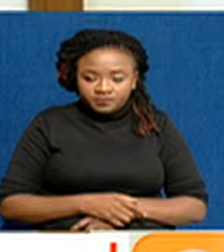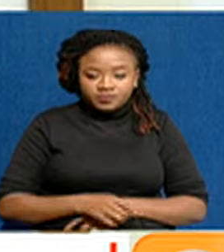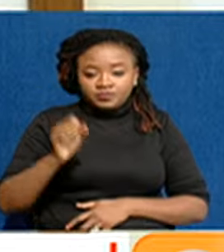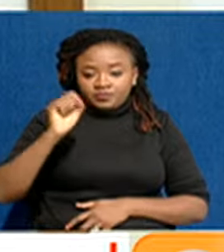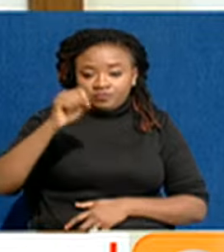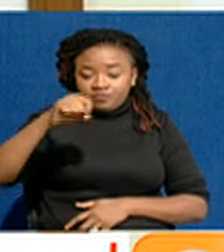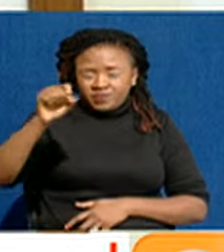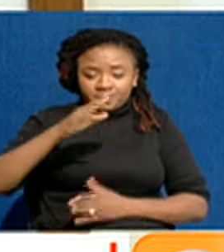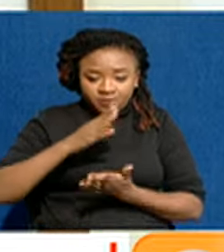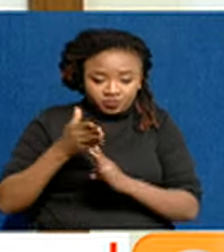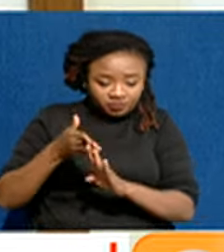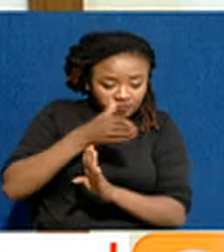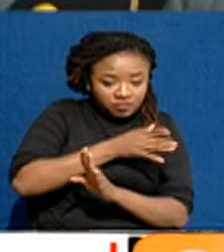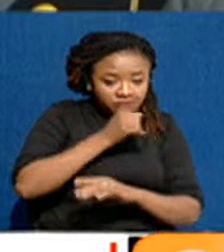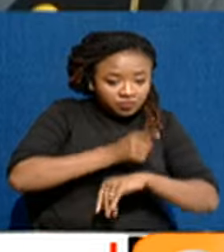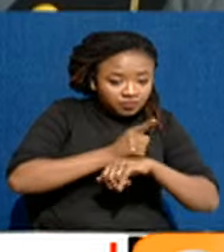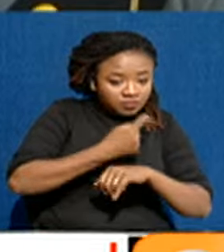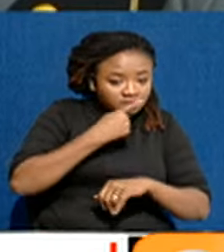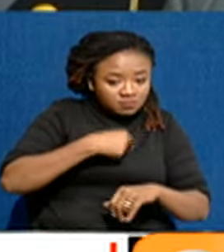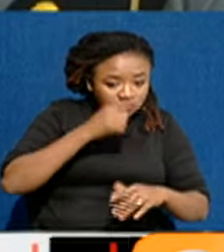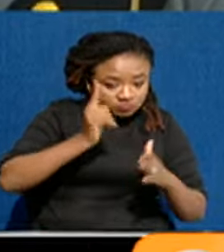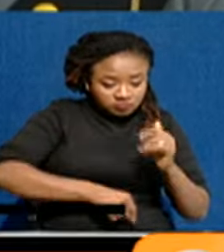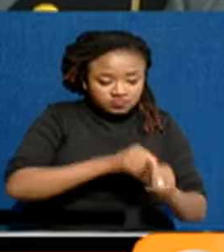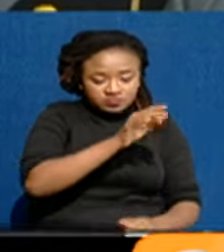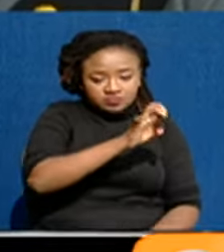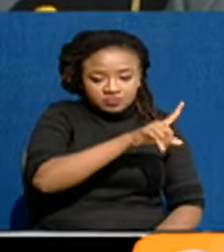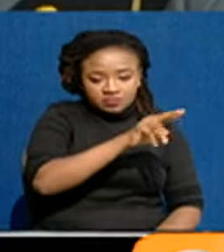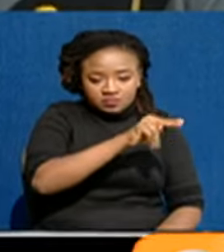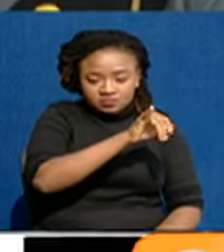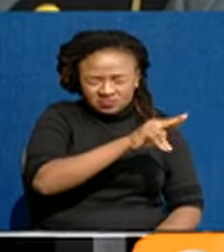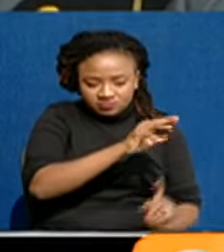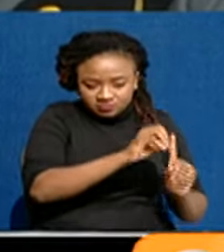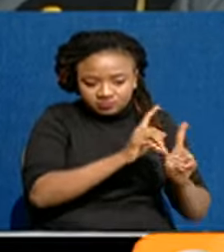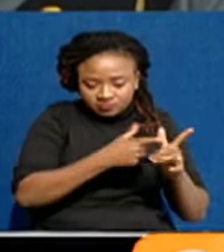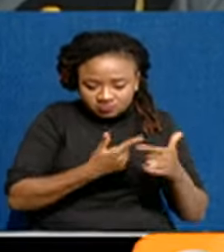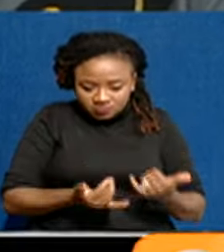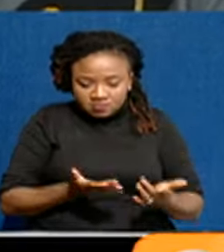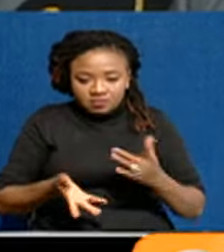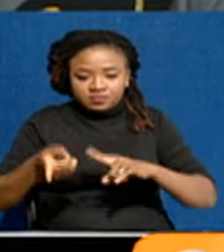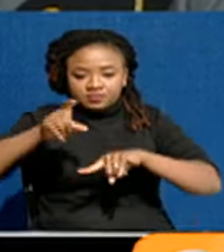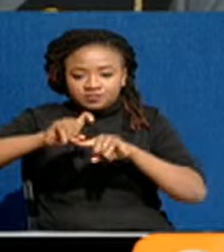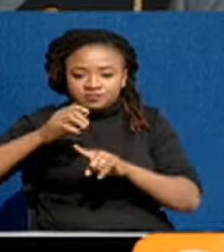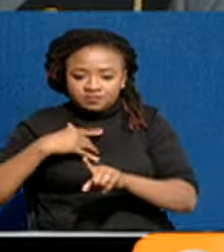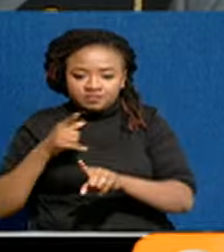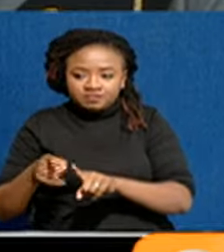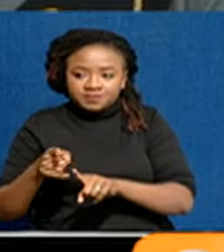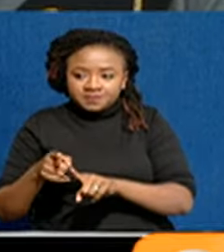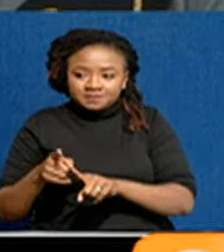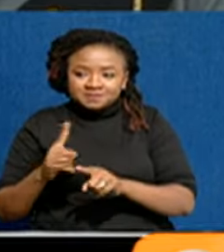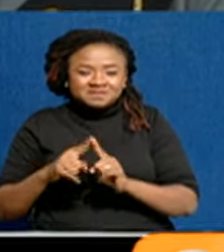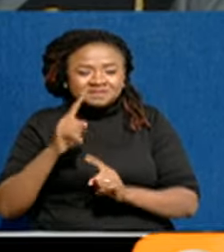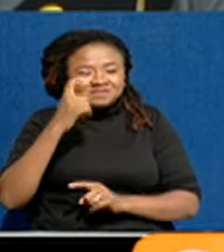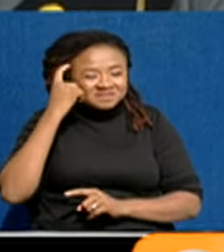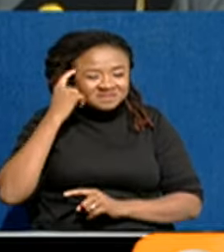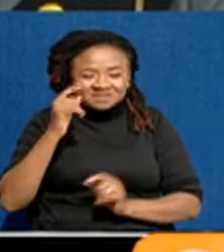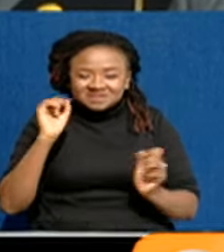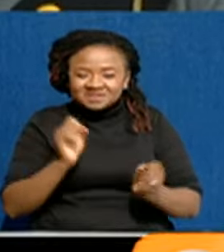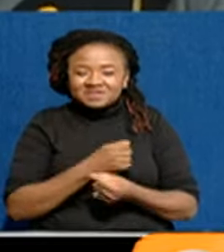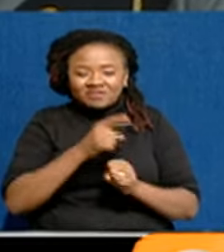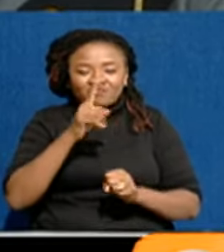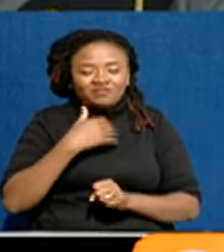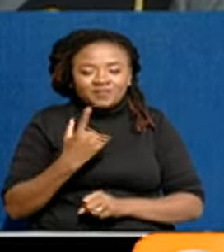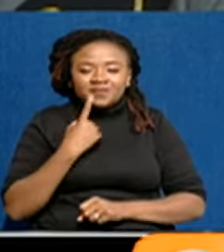as well. Yes, of course, and I also told you that you cannot be 100% prepared, but